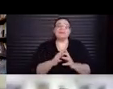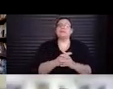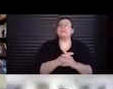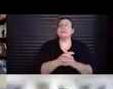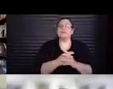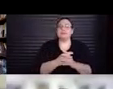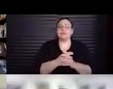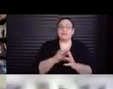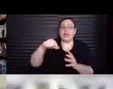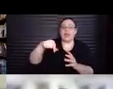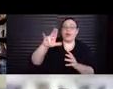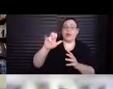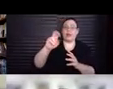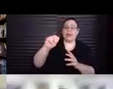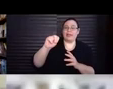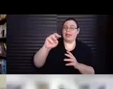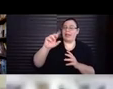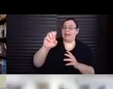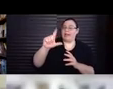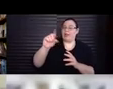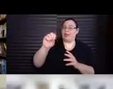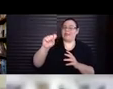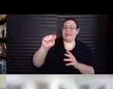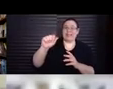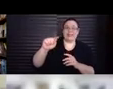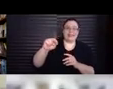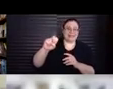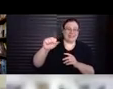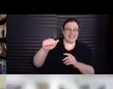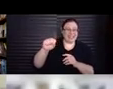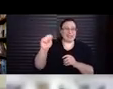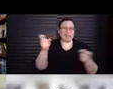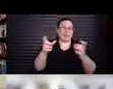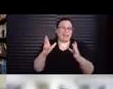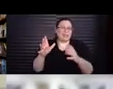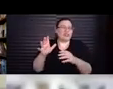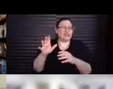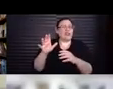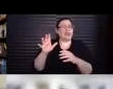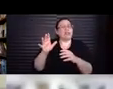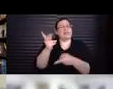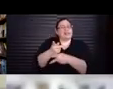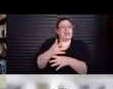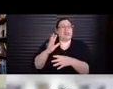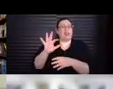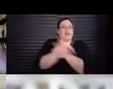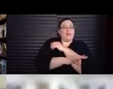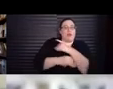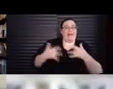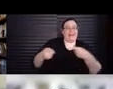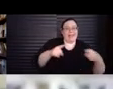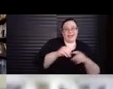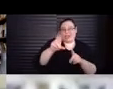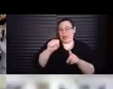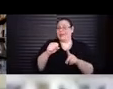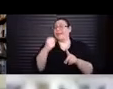Joaquin Manuel Castillo y Lanzas, who was the charge d'affaires or the minister of foreign affairs from Mexico in the US. He was sending all